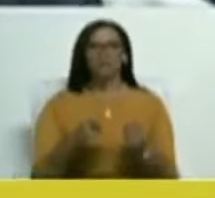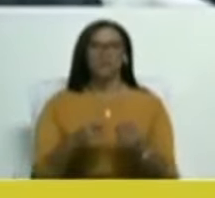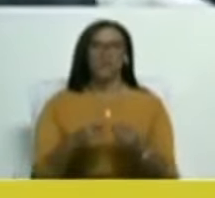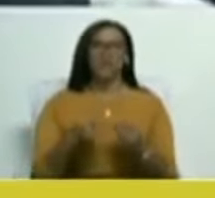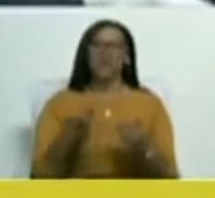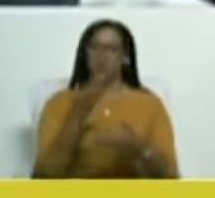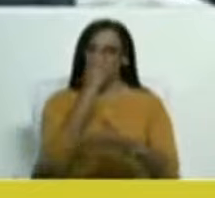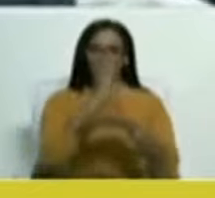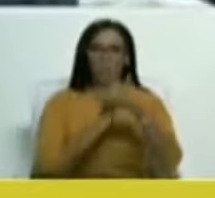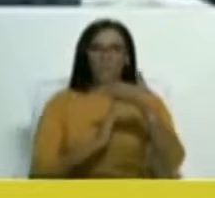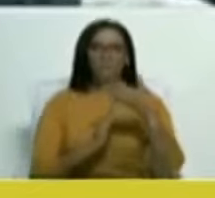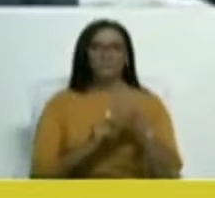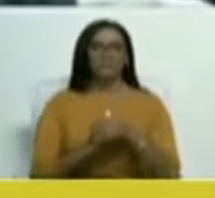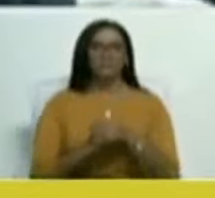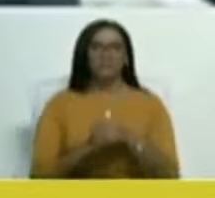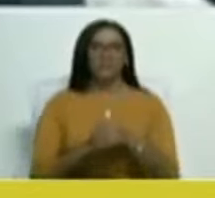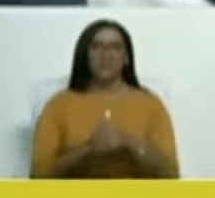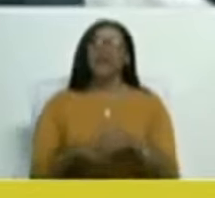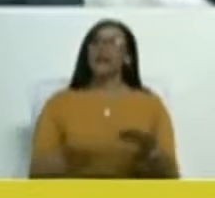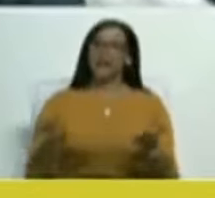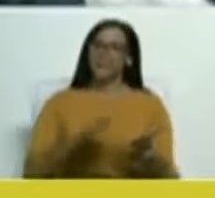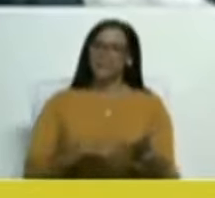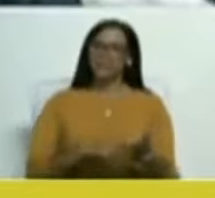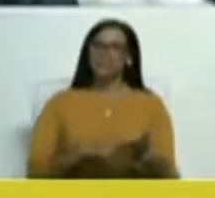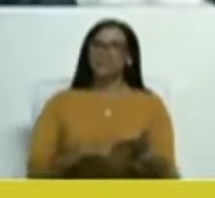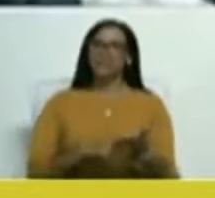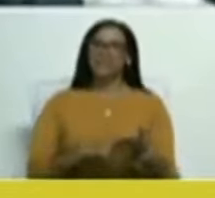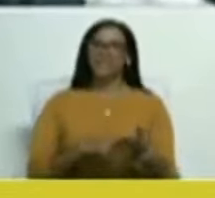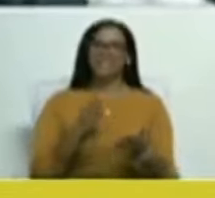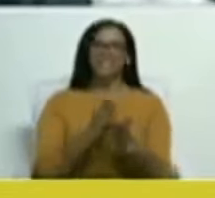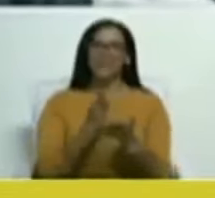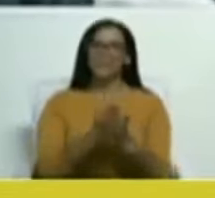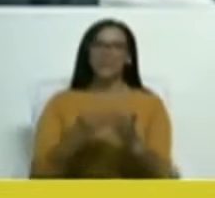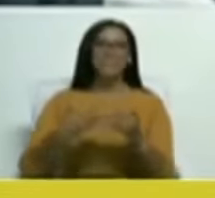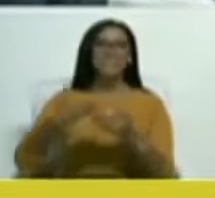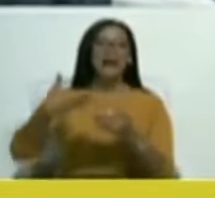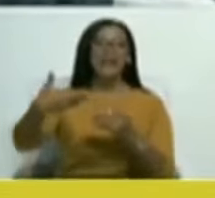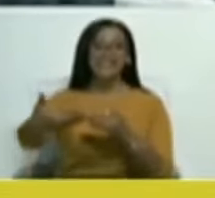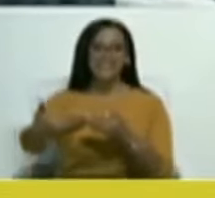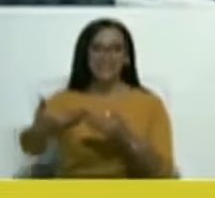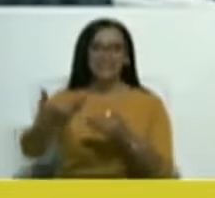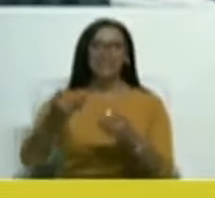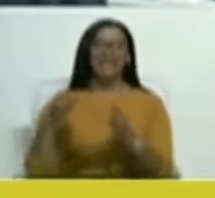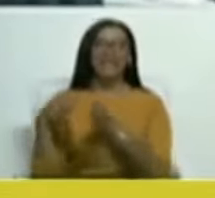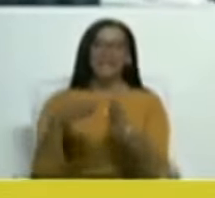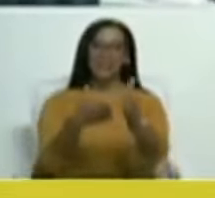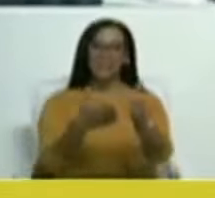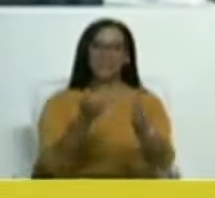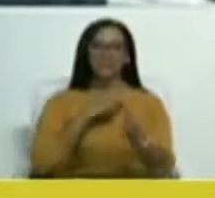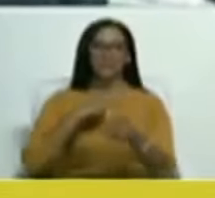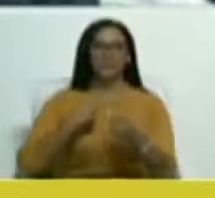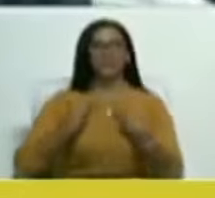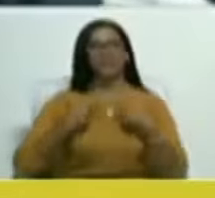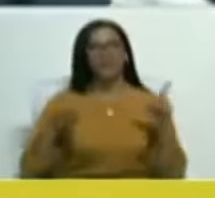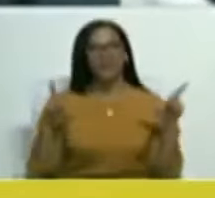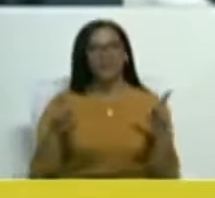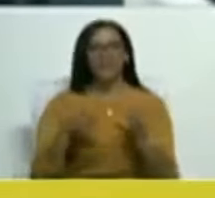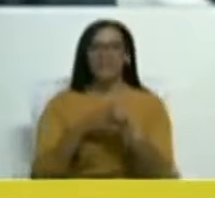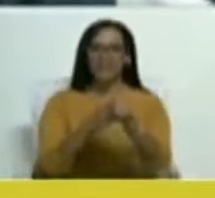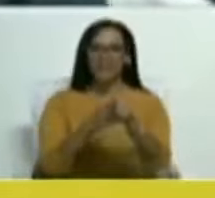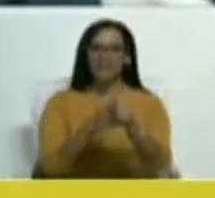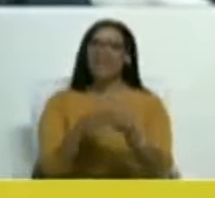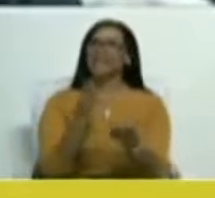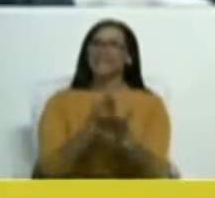different heroic and noble countries. We reaffirmate that always beyond